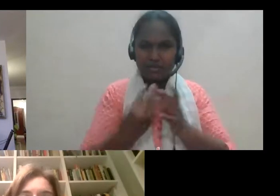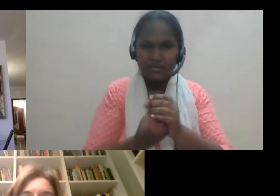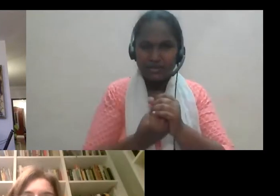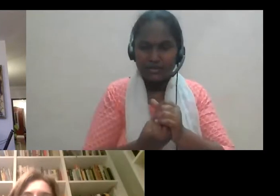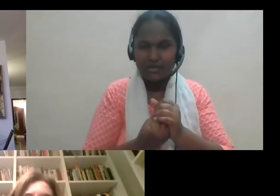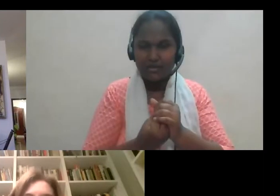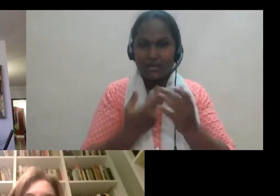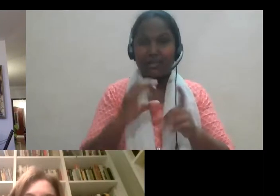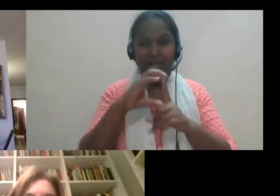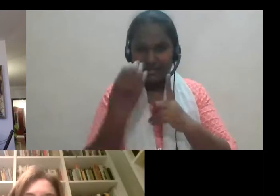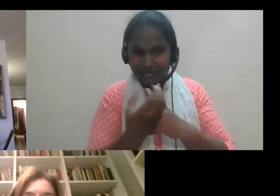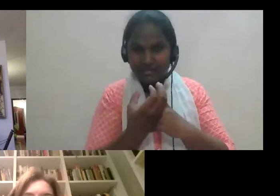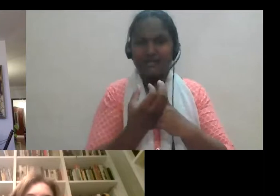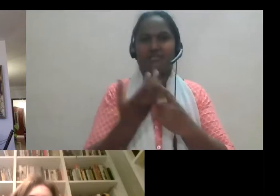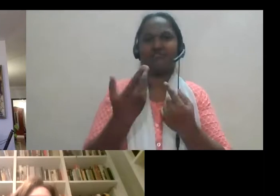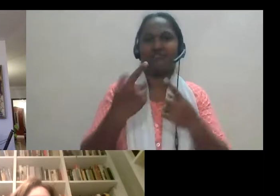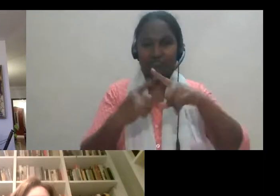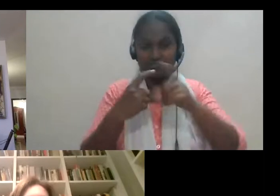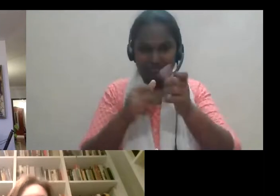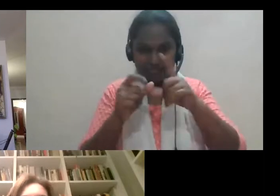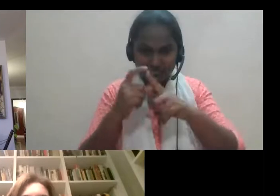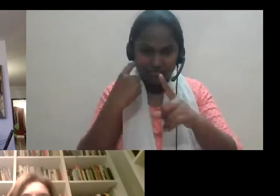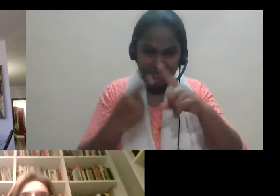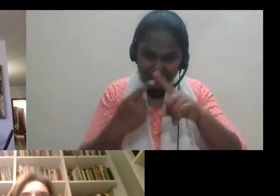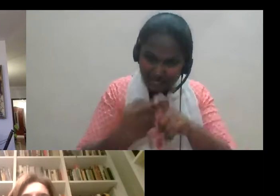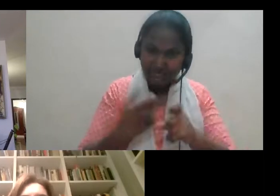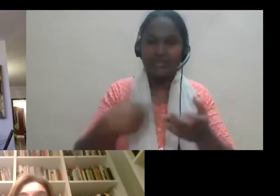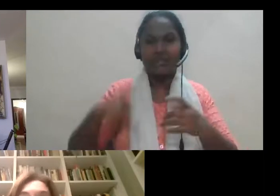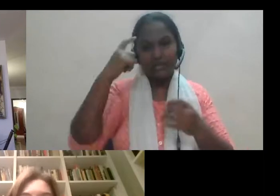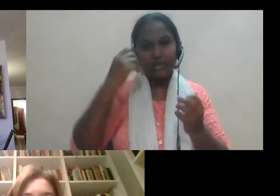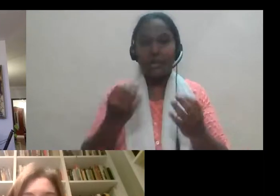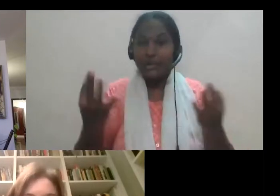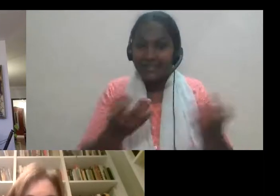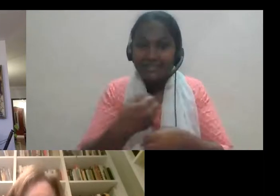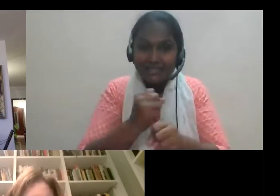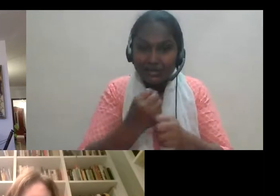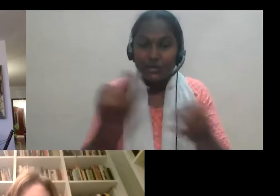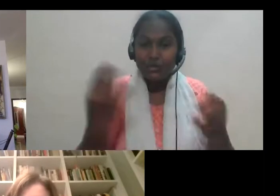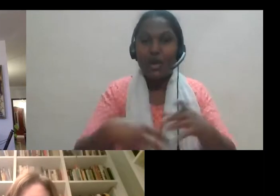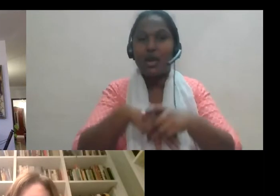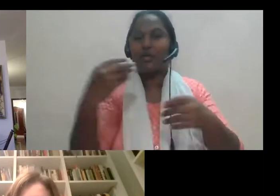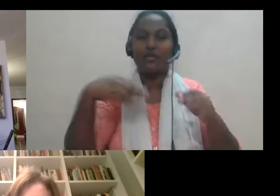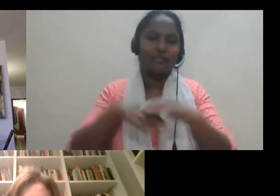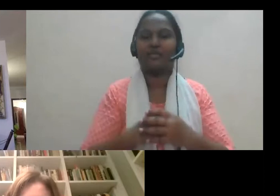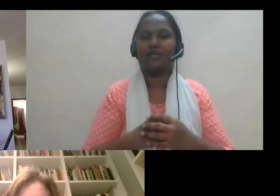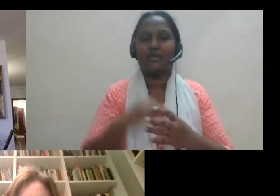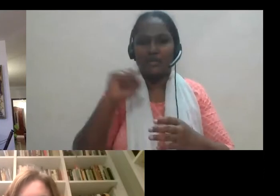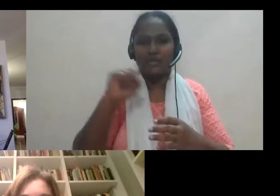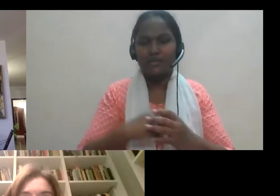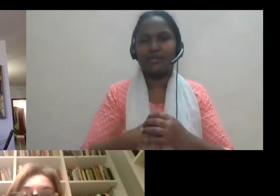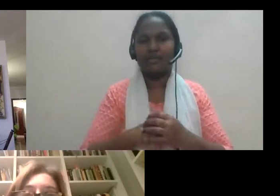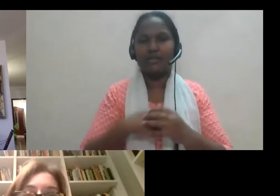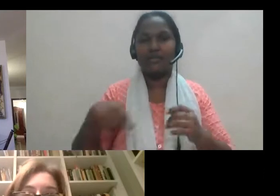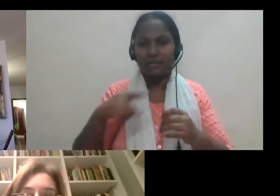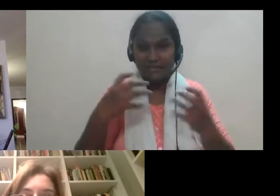the cultures and traditions and be able to create something new out of it. So, of course, he's